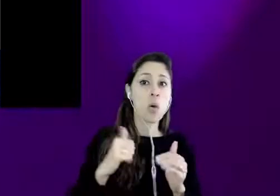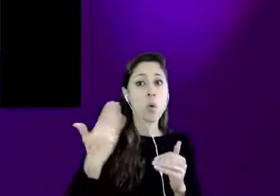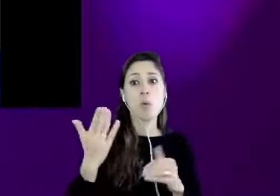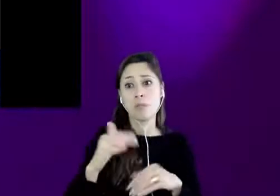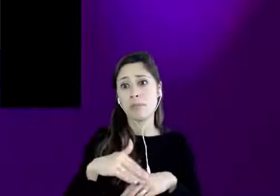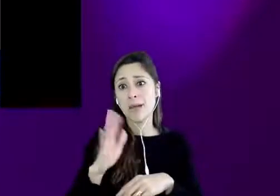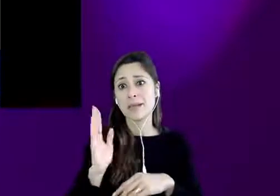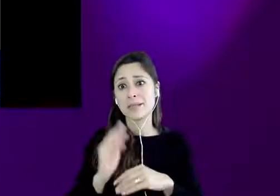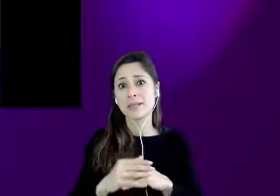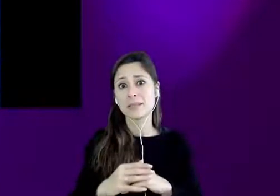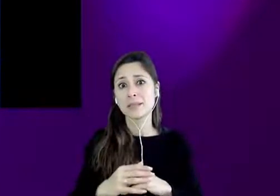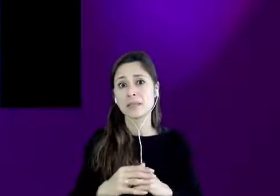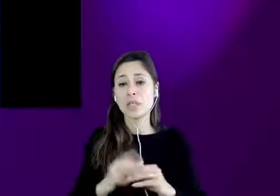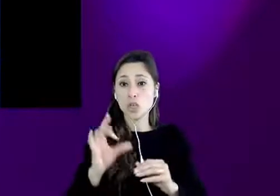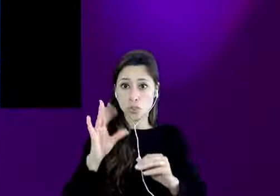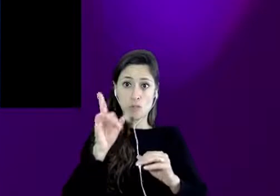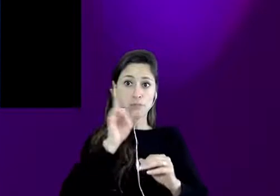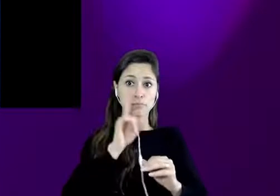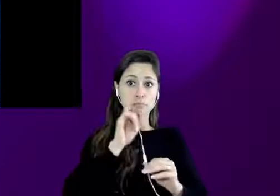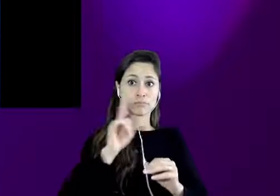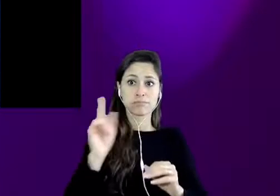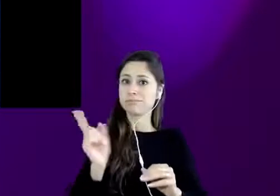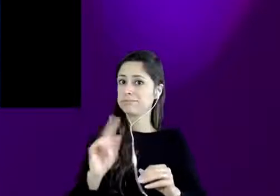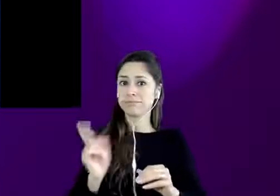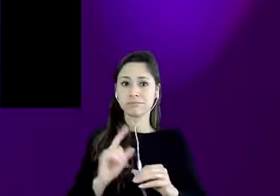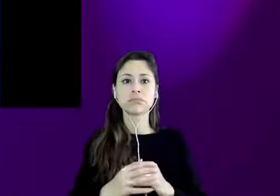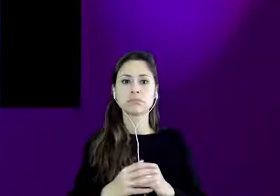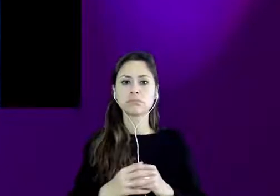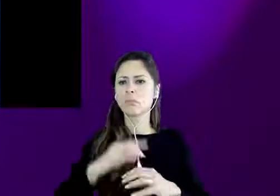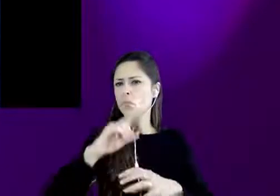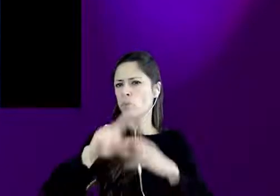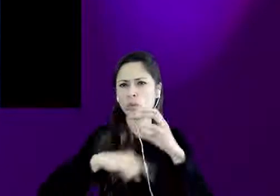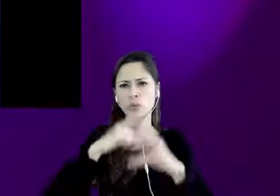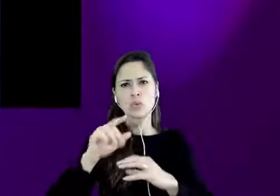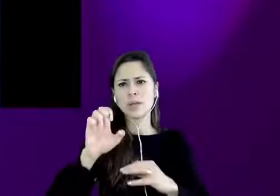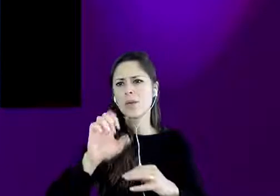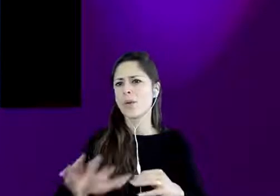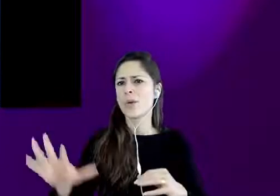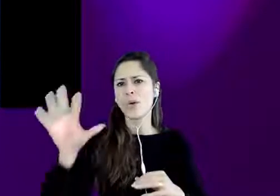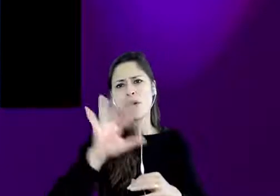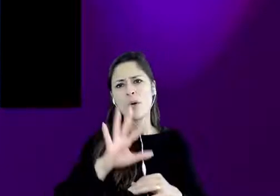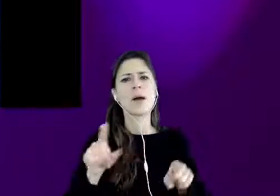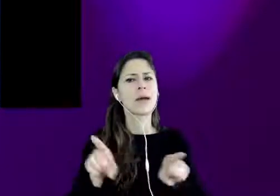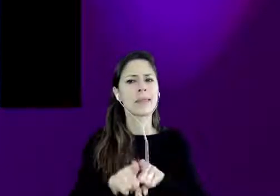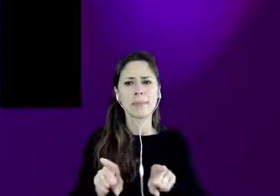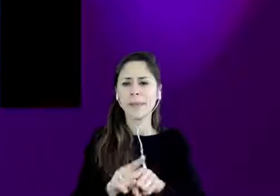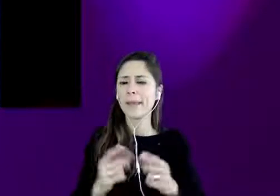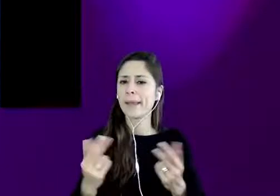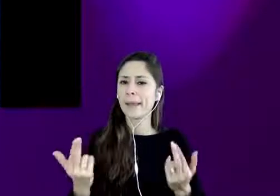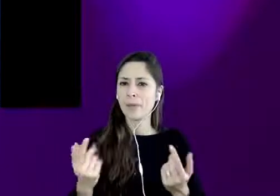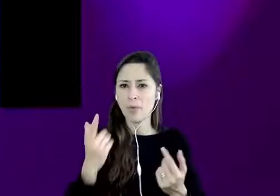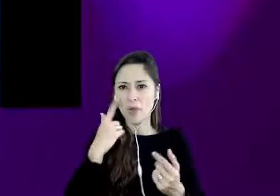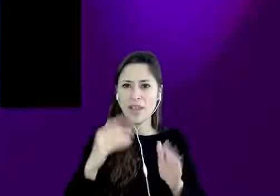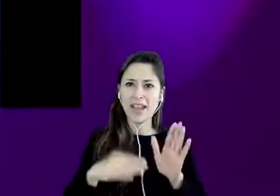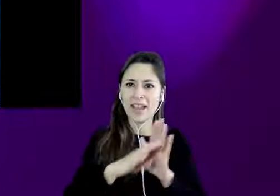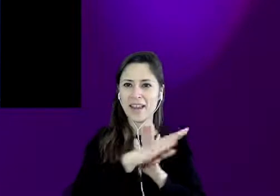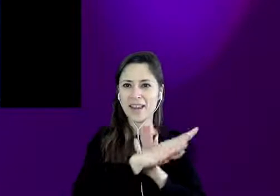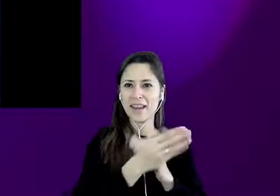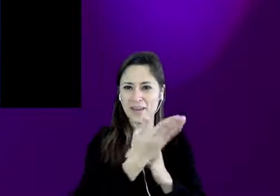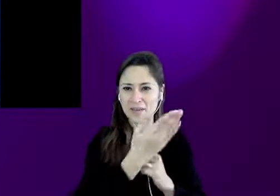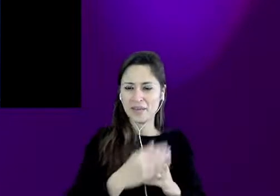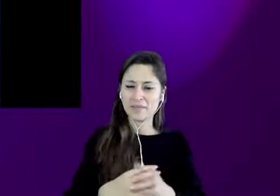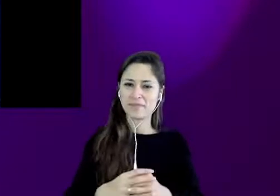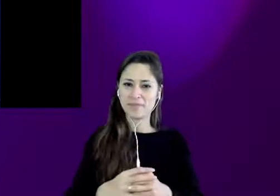States, it also is in Europe. If you see this graph, the blue are women that are 40 or older, and the red,